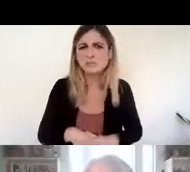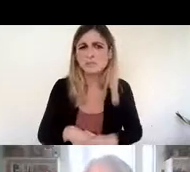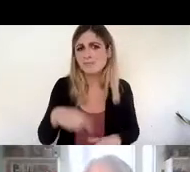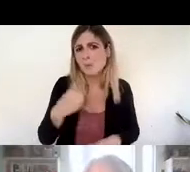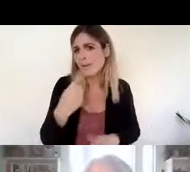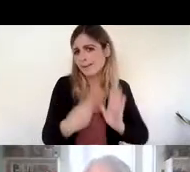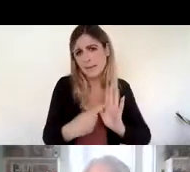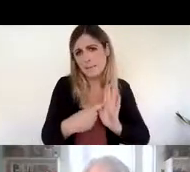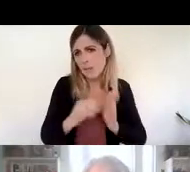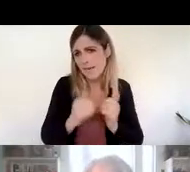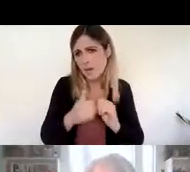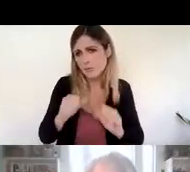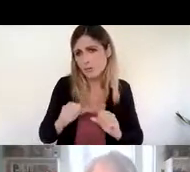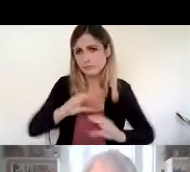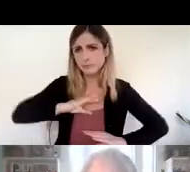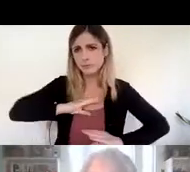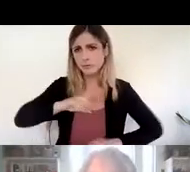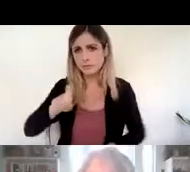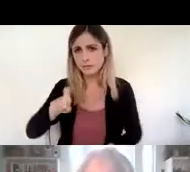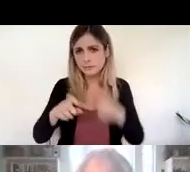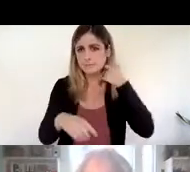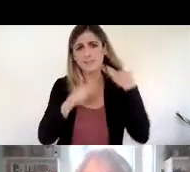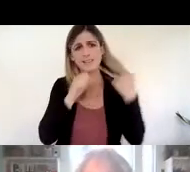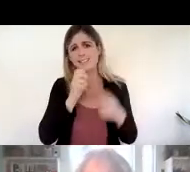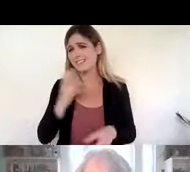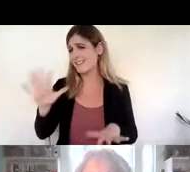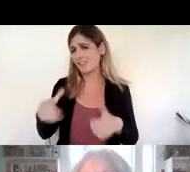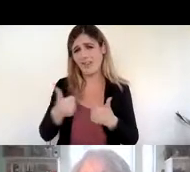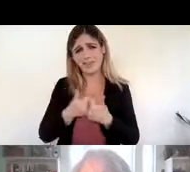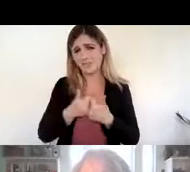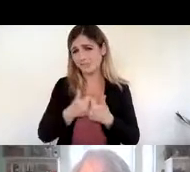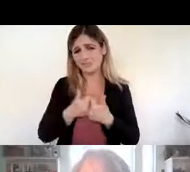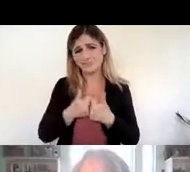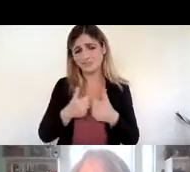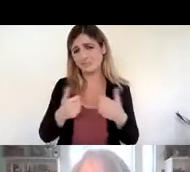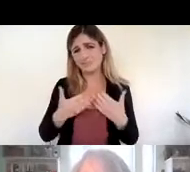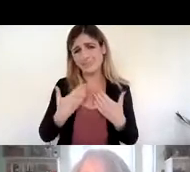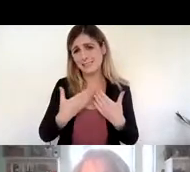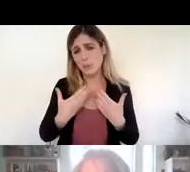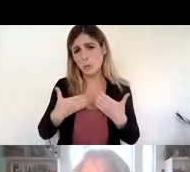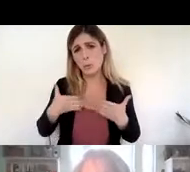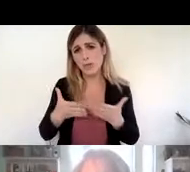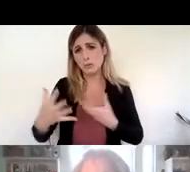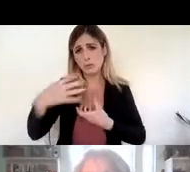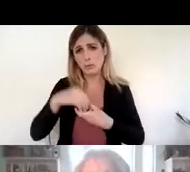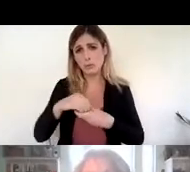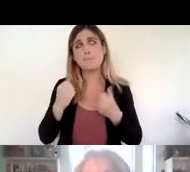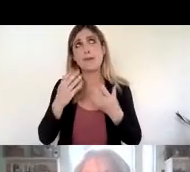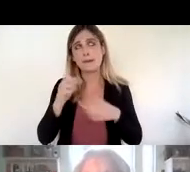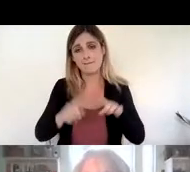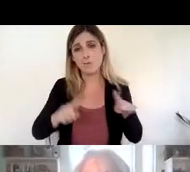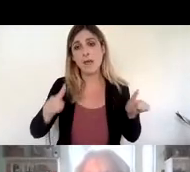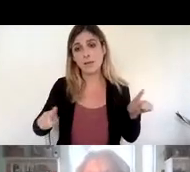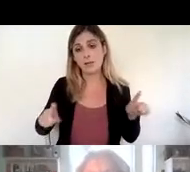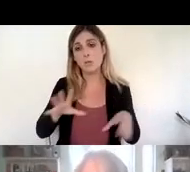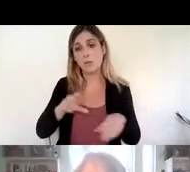vegetables with peanut sauce for dinner. So it's not that difficult, and it's an easy way to incorporate a lot of variety and interest into